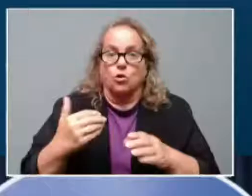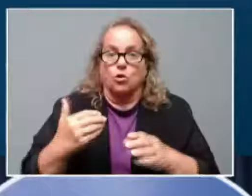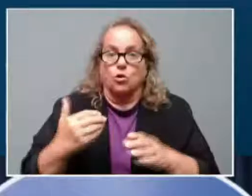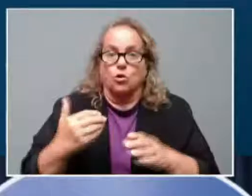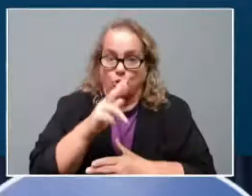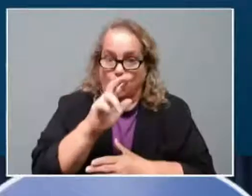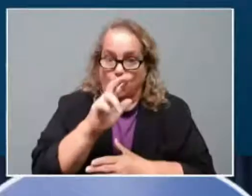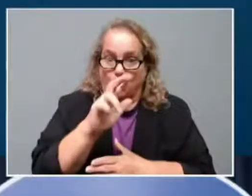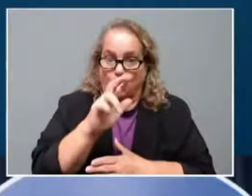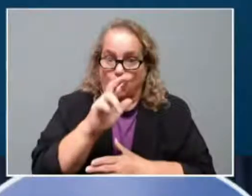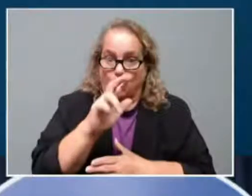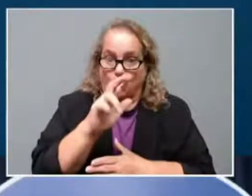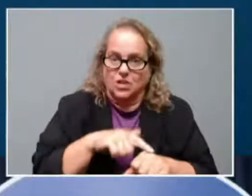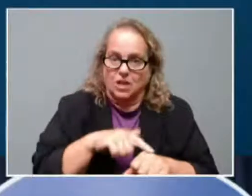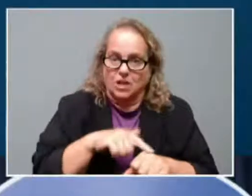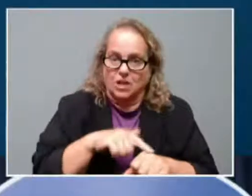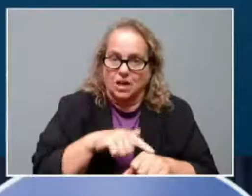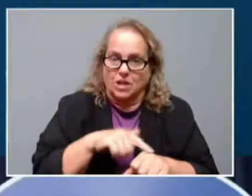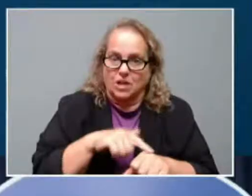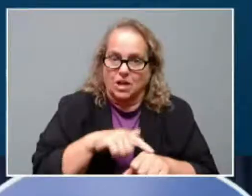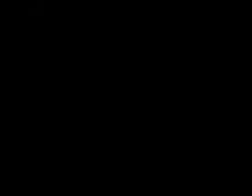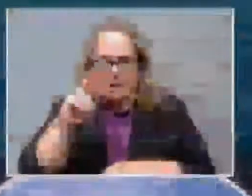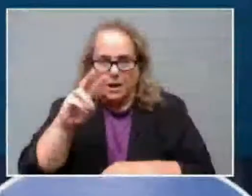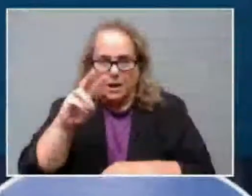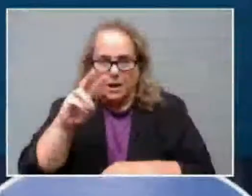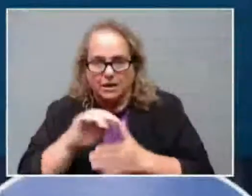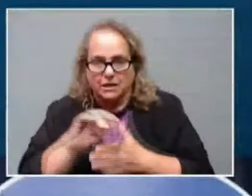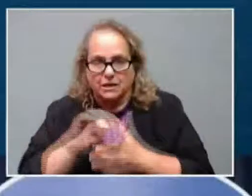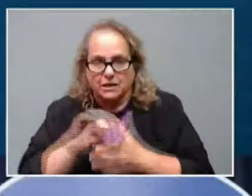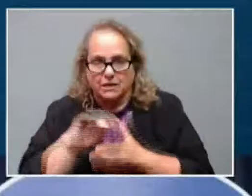with over $20 million in new investment.